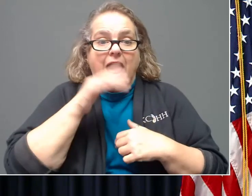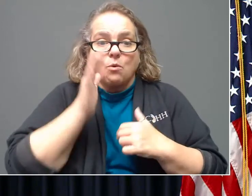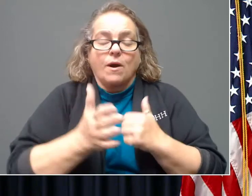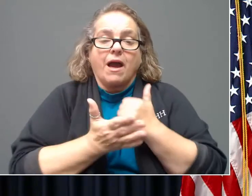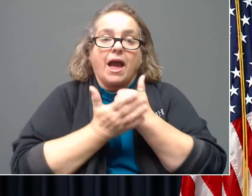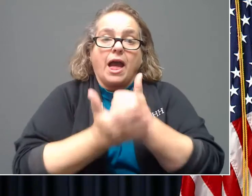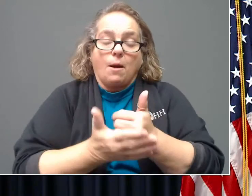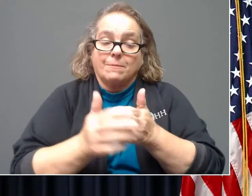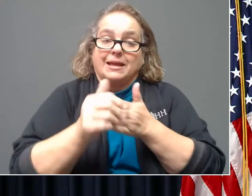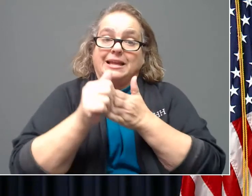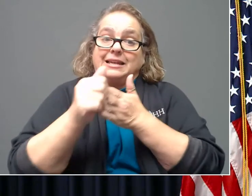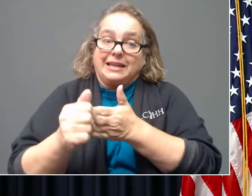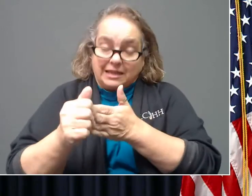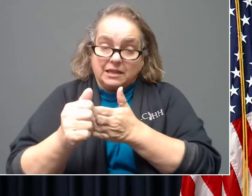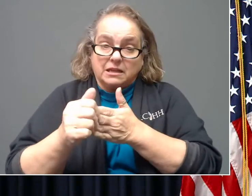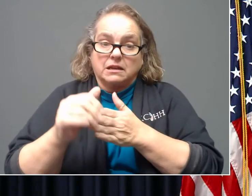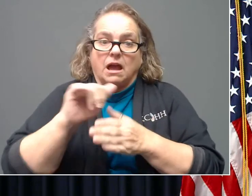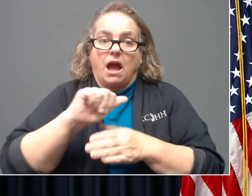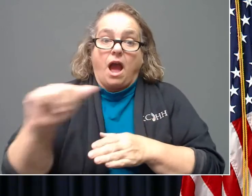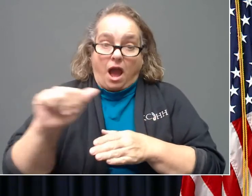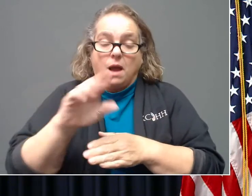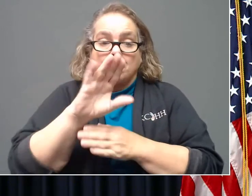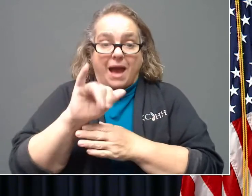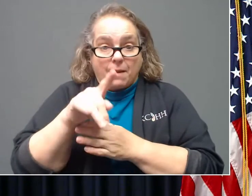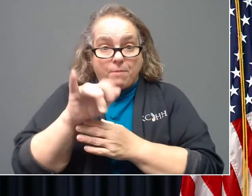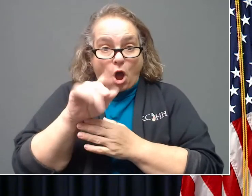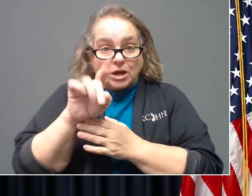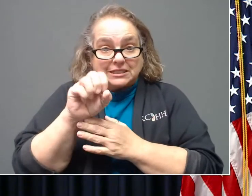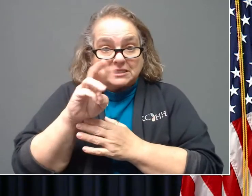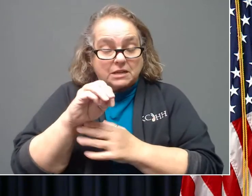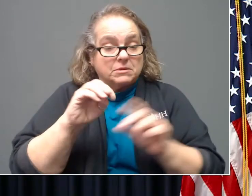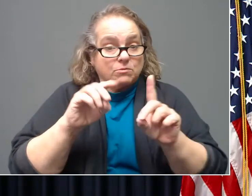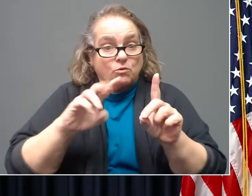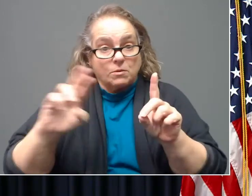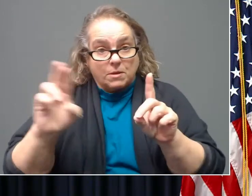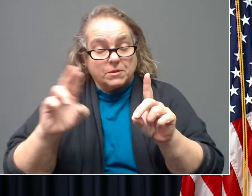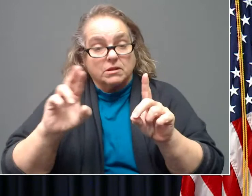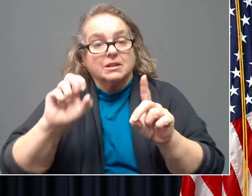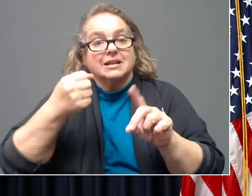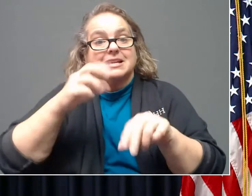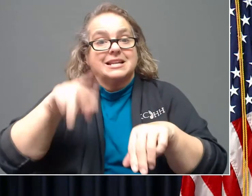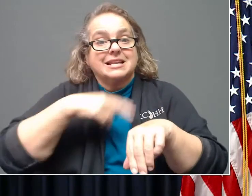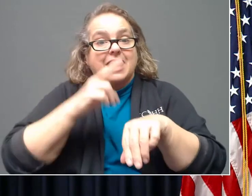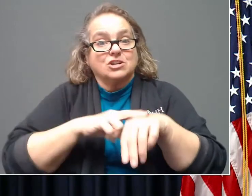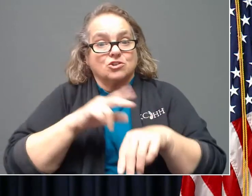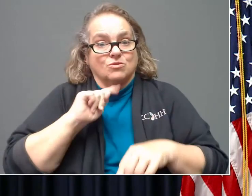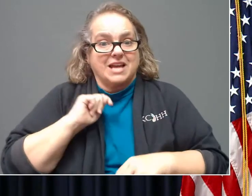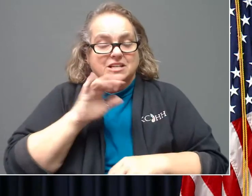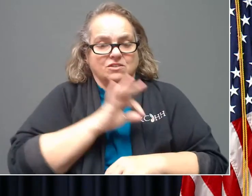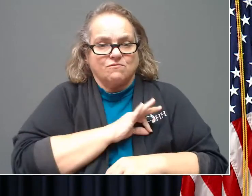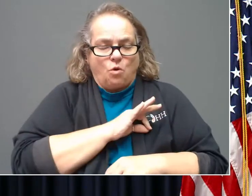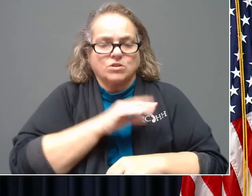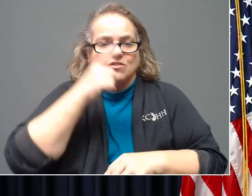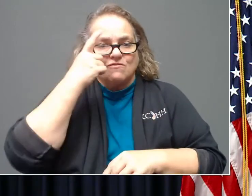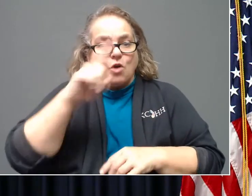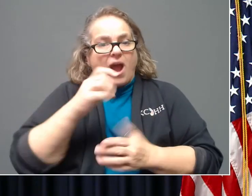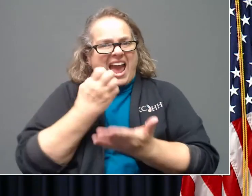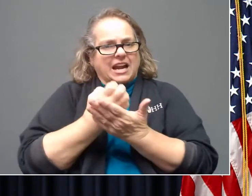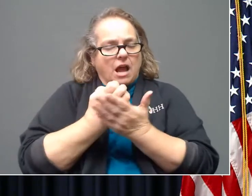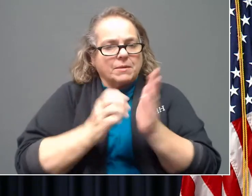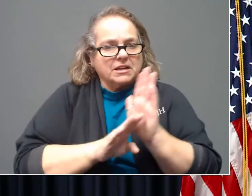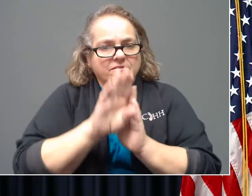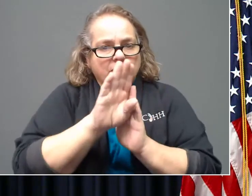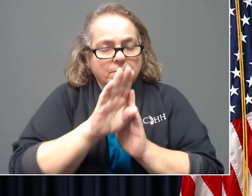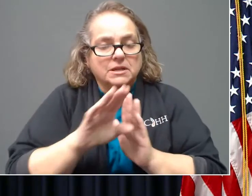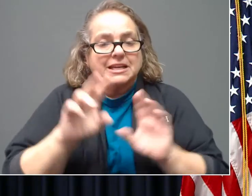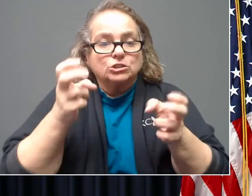task force along with South Carolina Governor Henry McMaster. We're going to be tasked with guiding states on issues including energy,